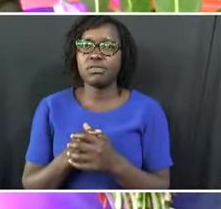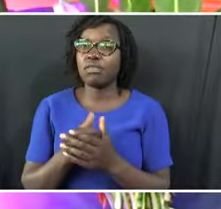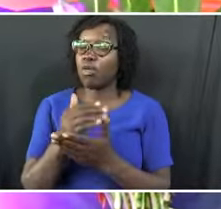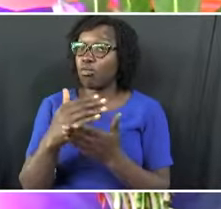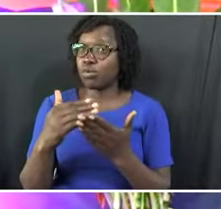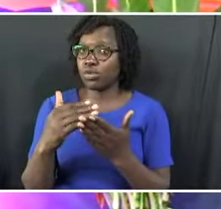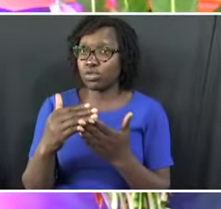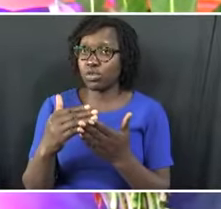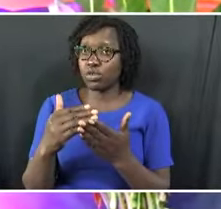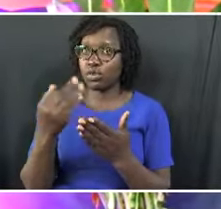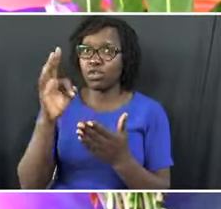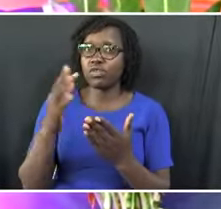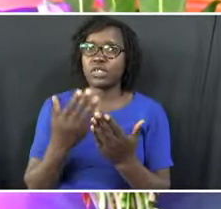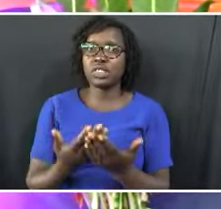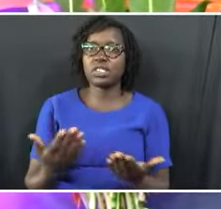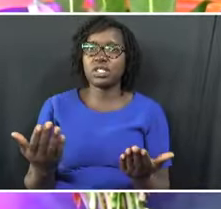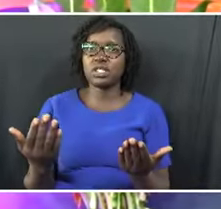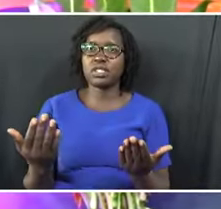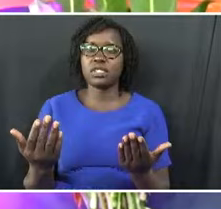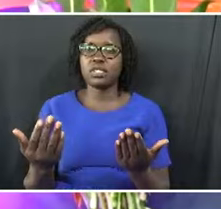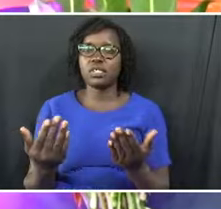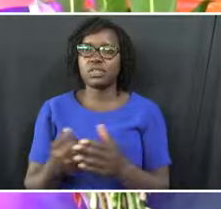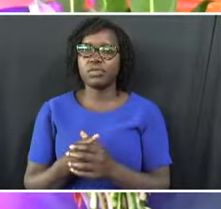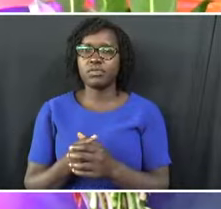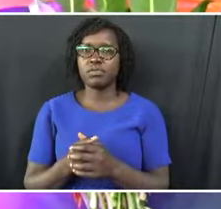portion of his possession.